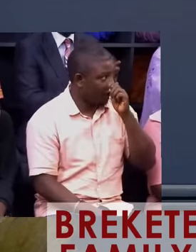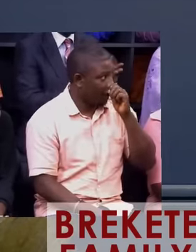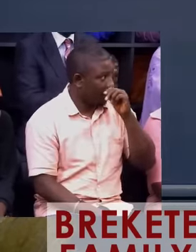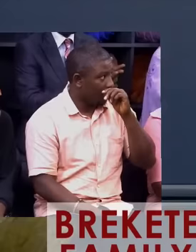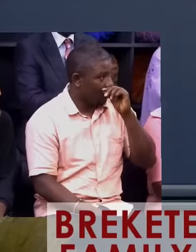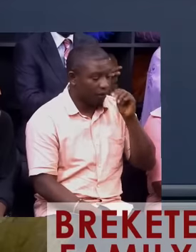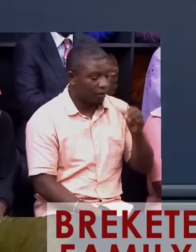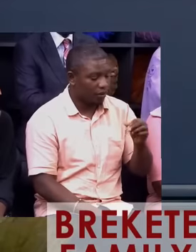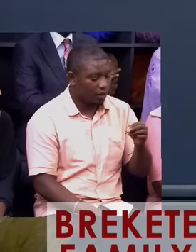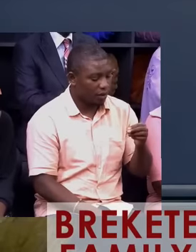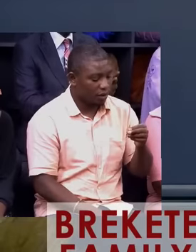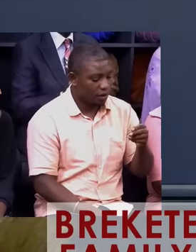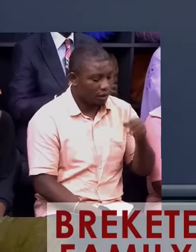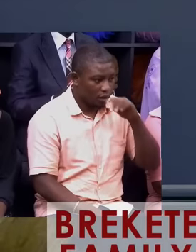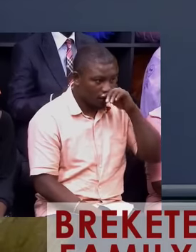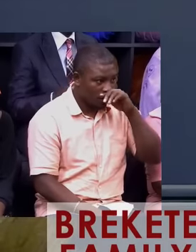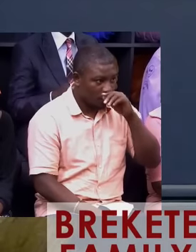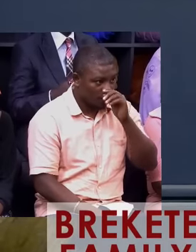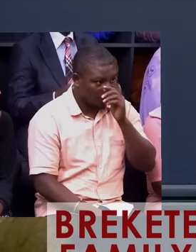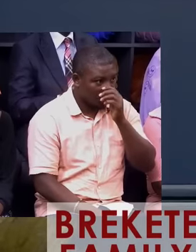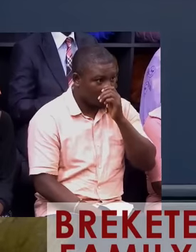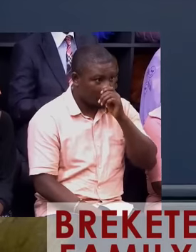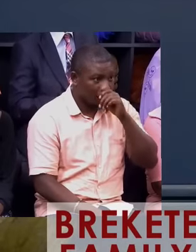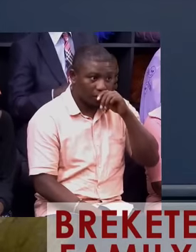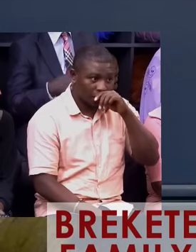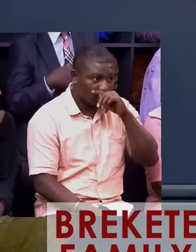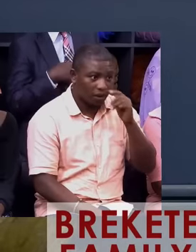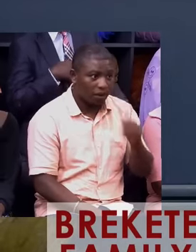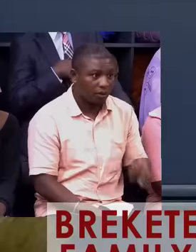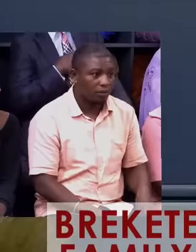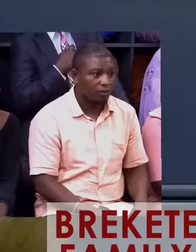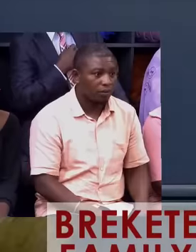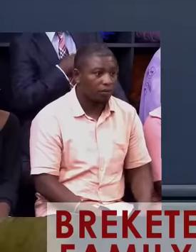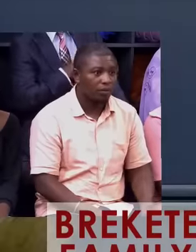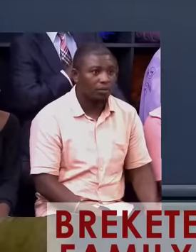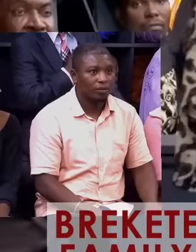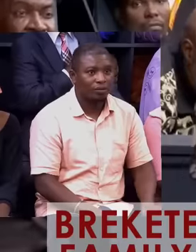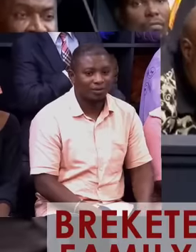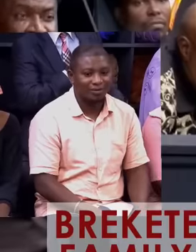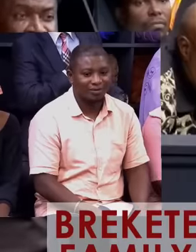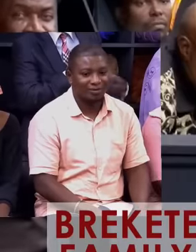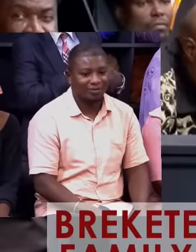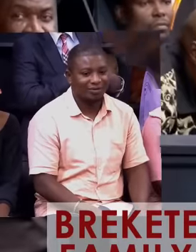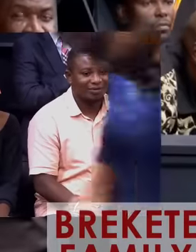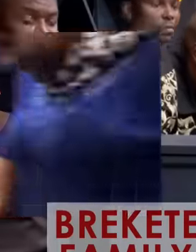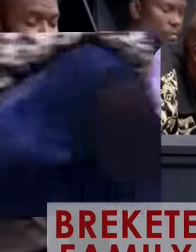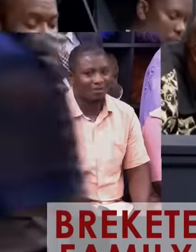you may go collect your phone now begin to answer your call sharp